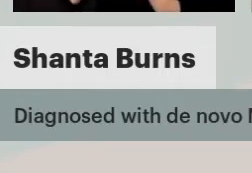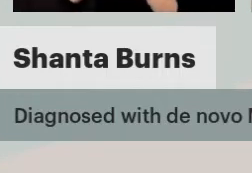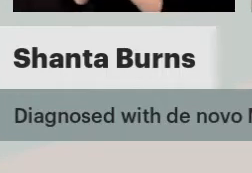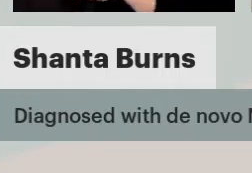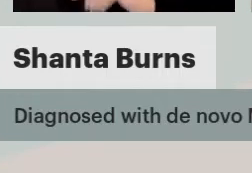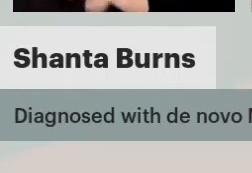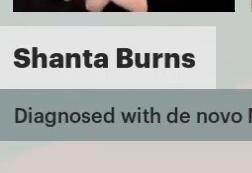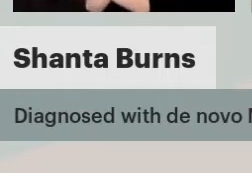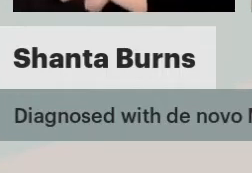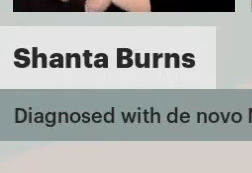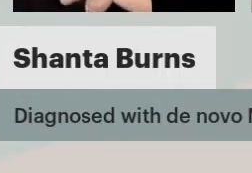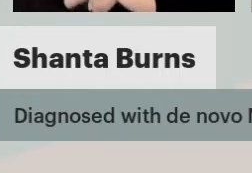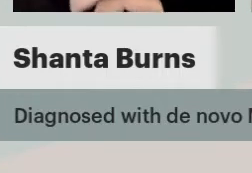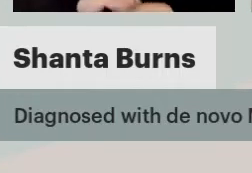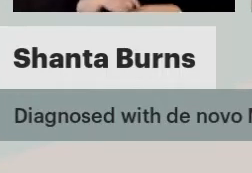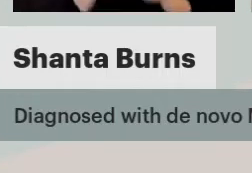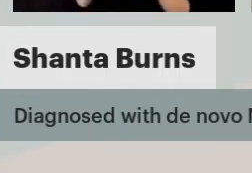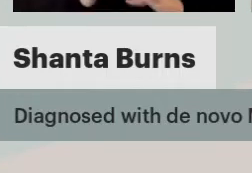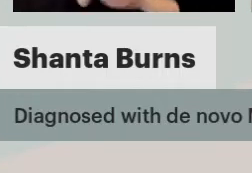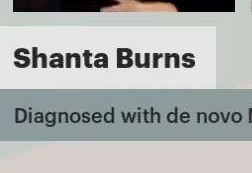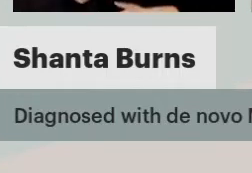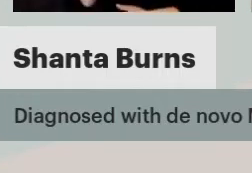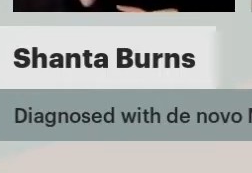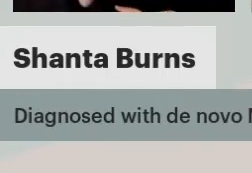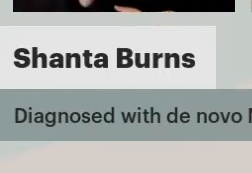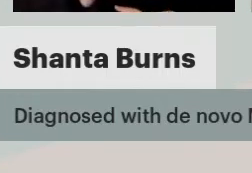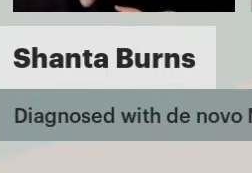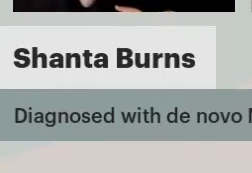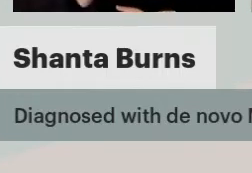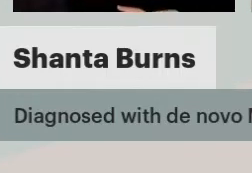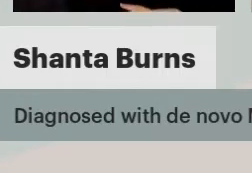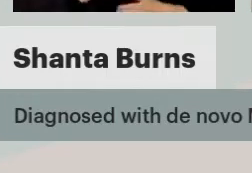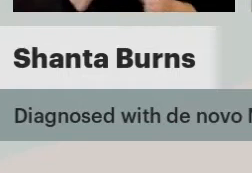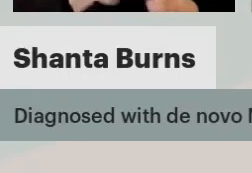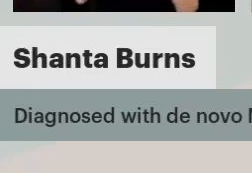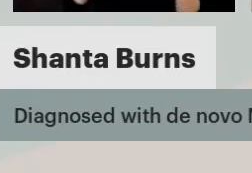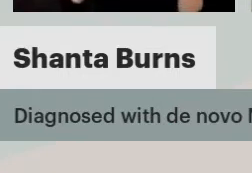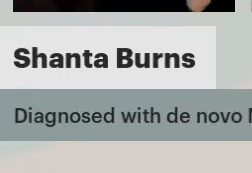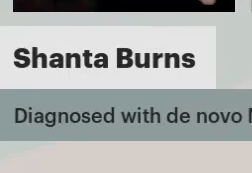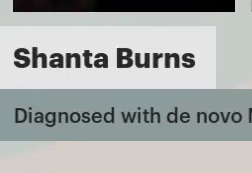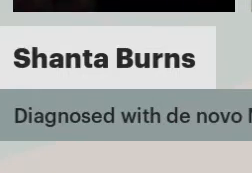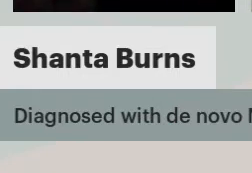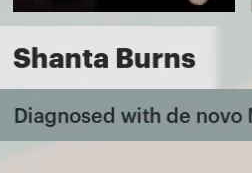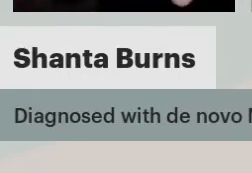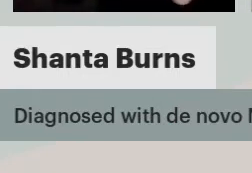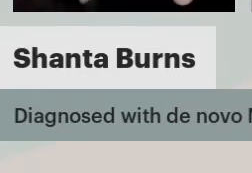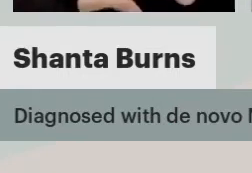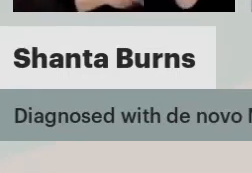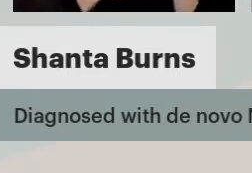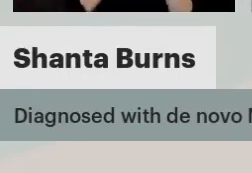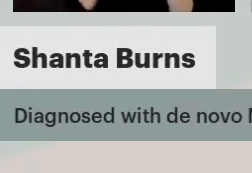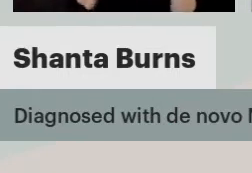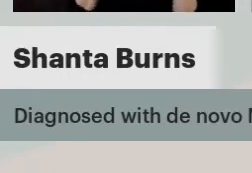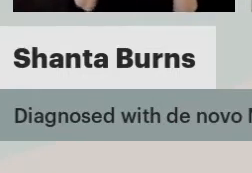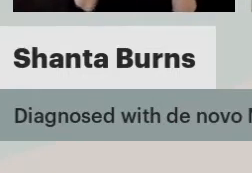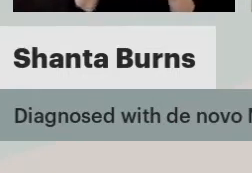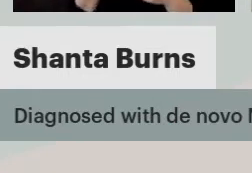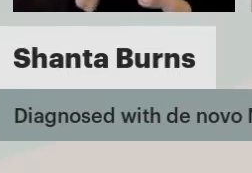And when I got the diagnosis, I was like, okay, my life is over. So I just like